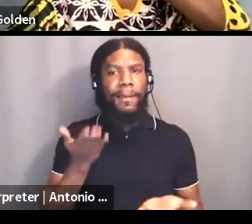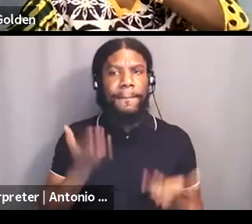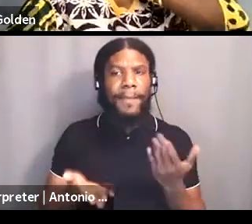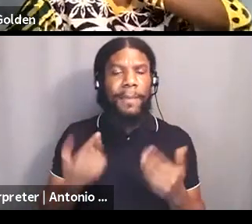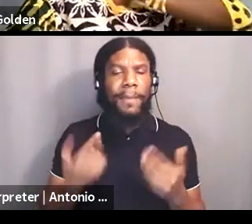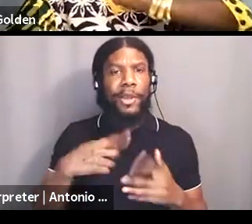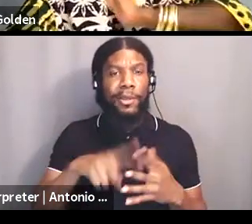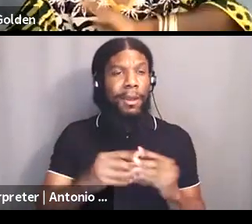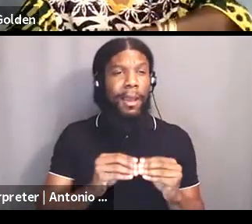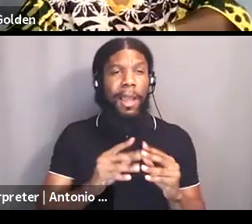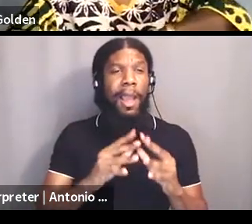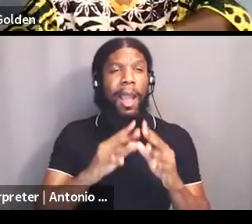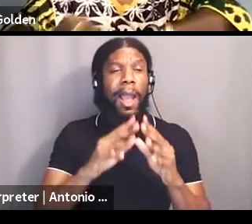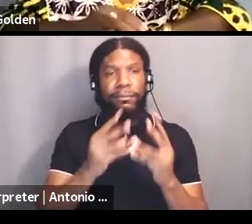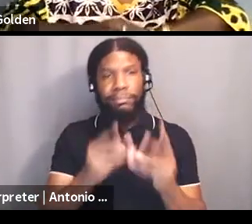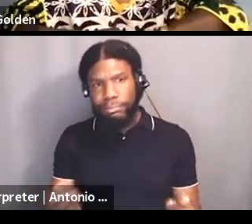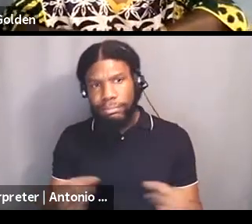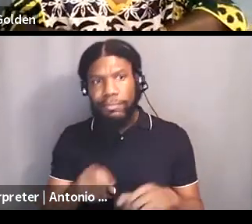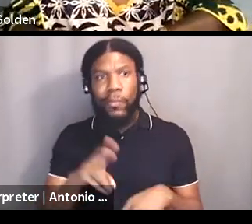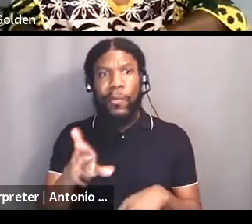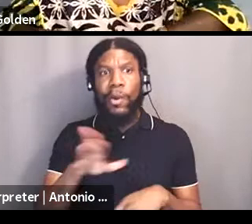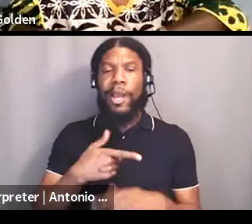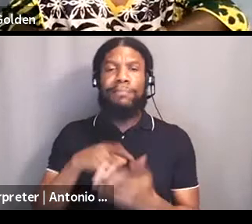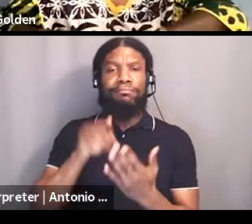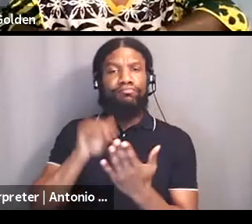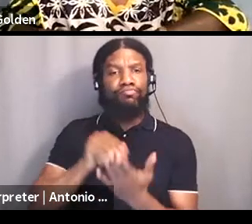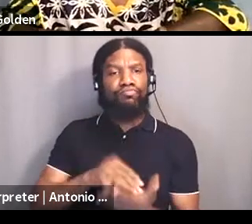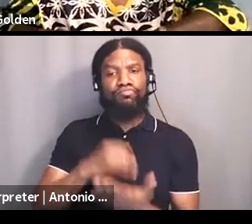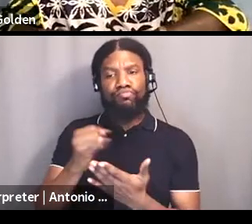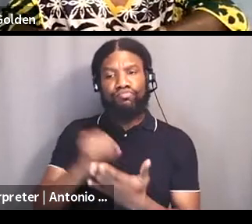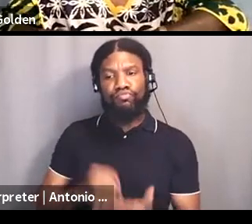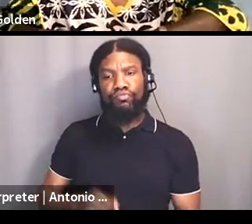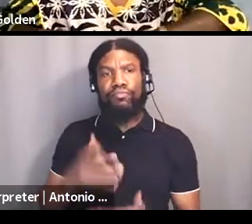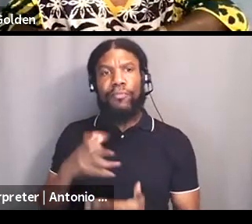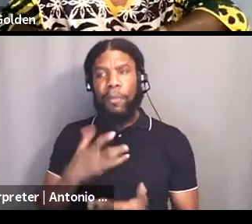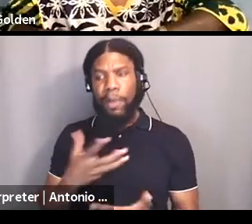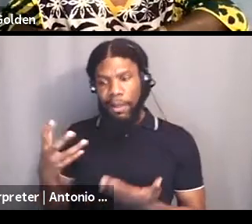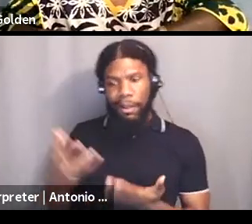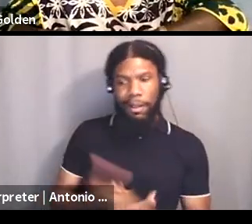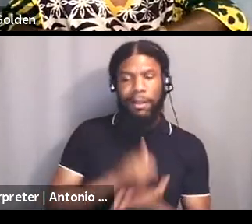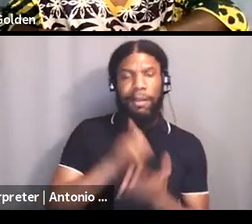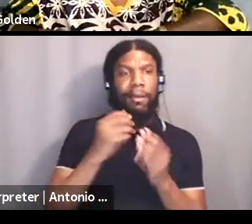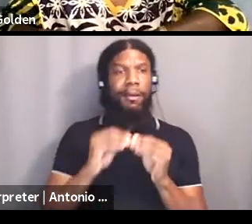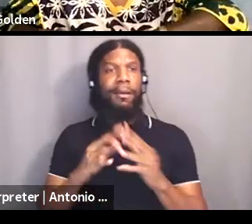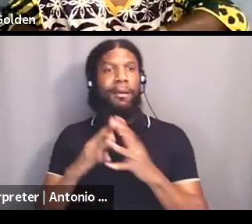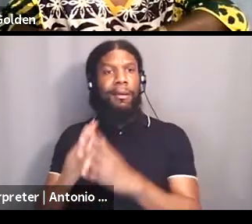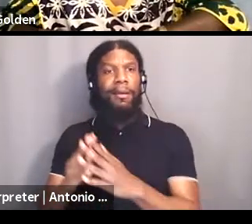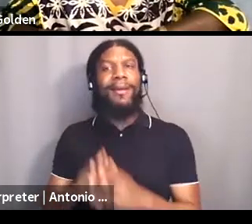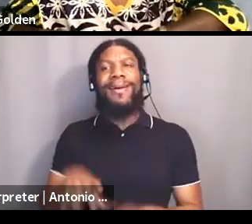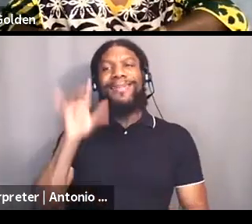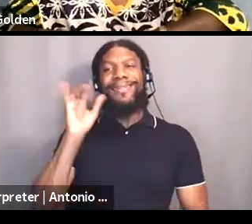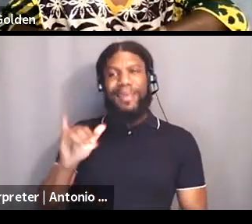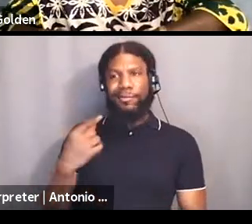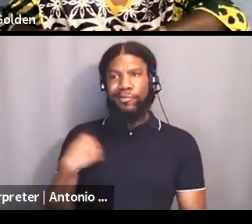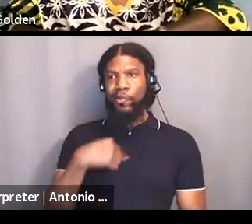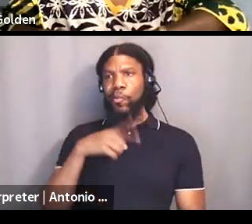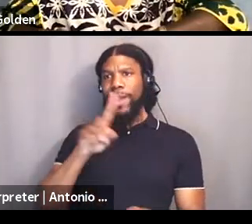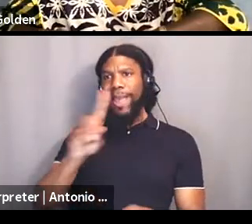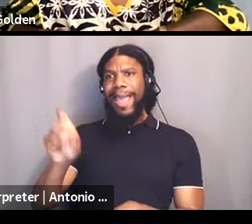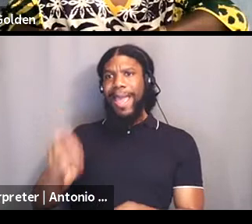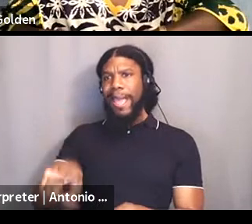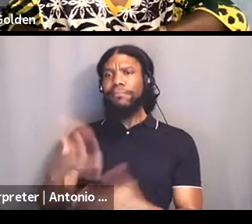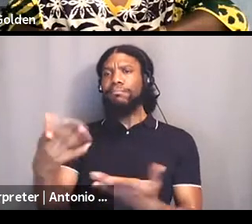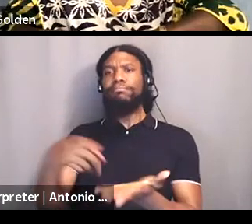or whether they were ideas in a sketchbook that you want to go back to, right? And that's what we were asking them for. Like, where is that? Do you have any